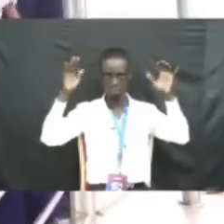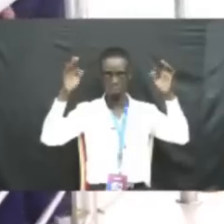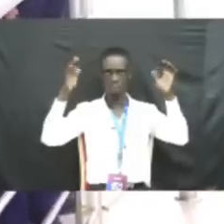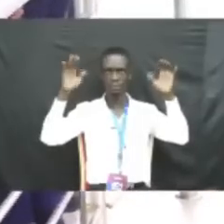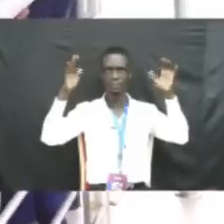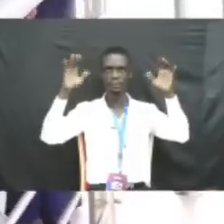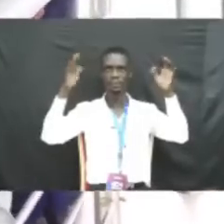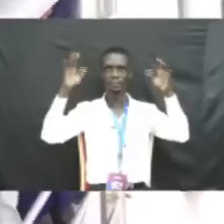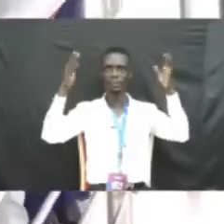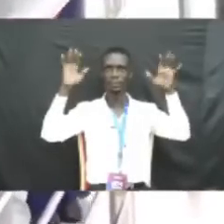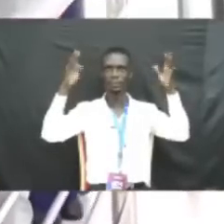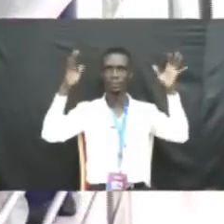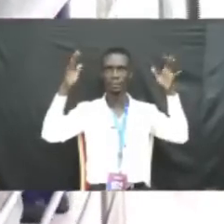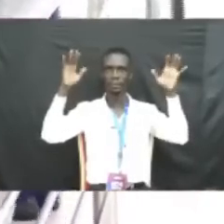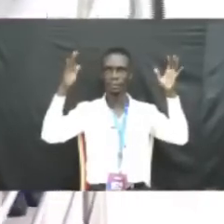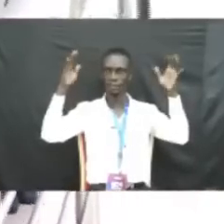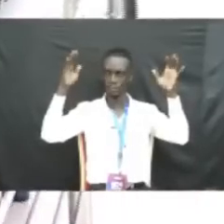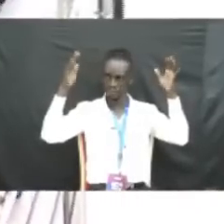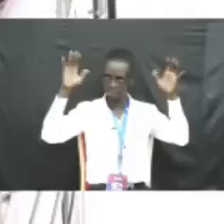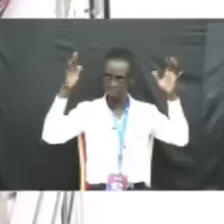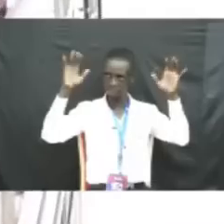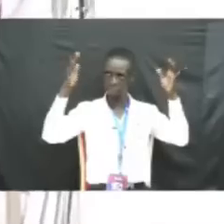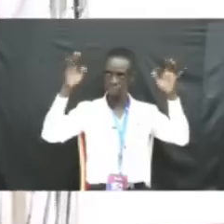Hey. Oh.